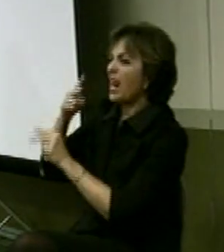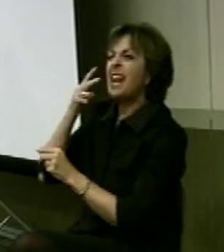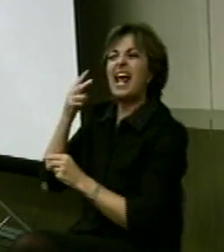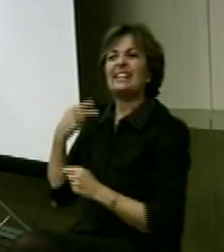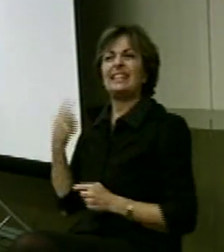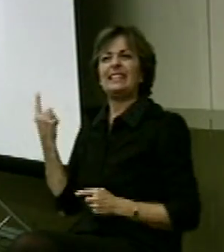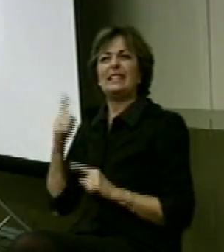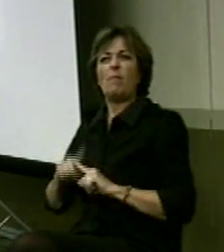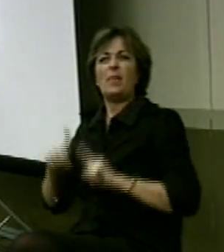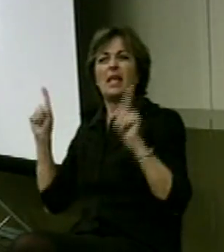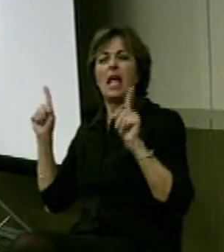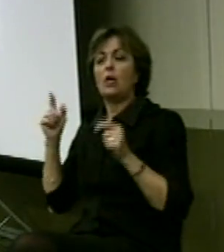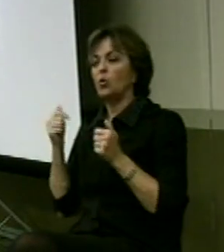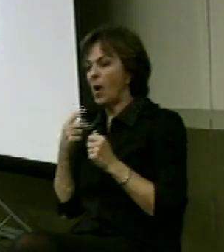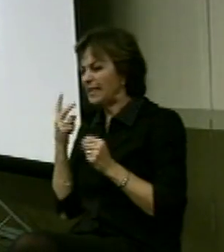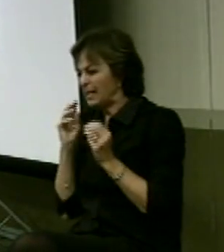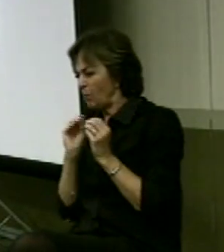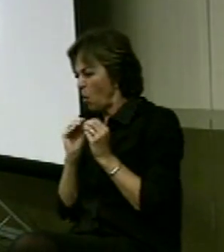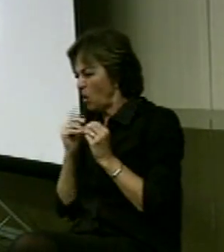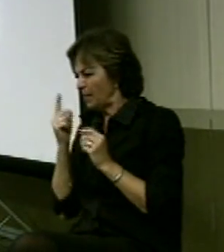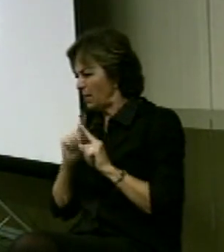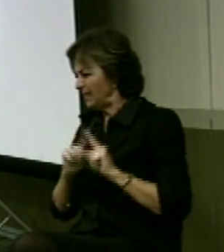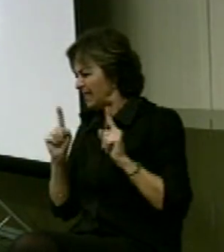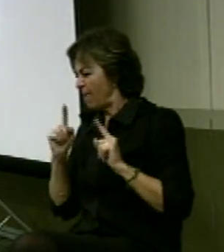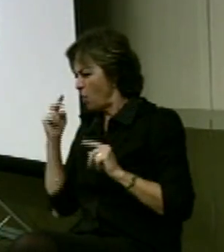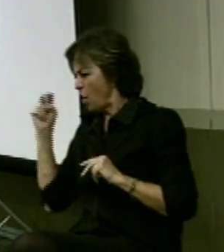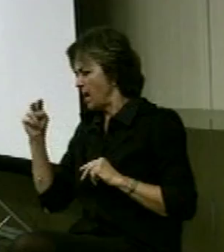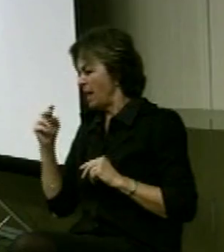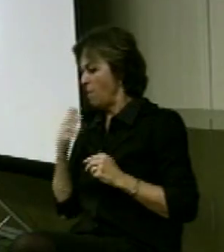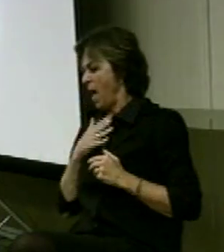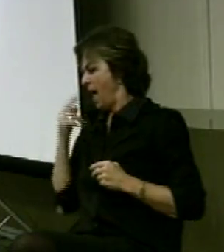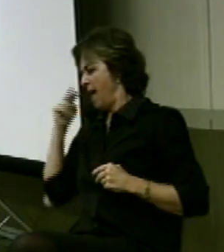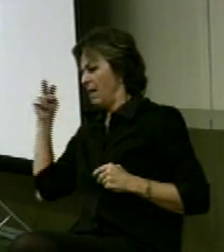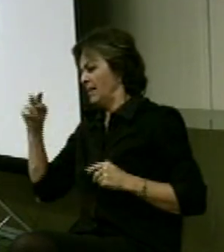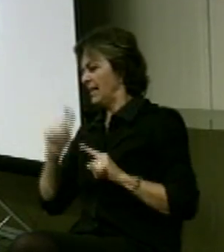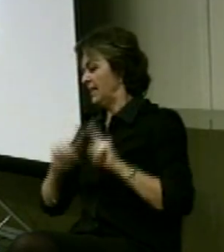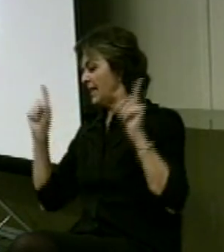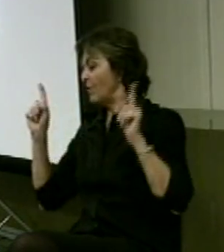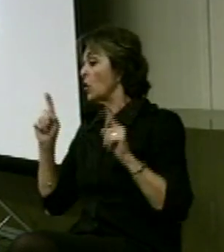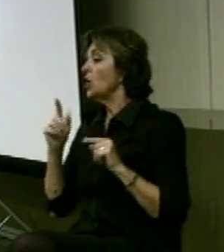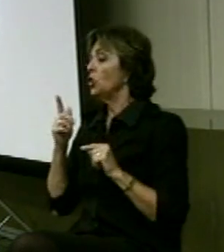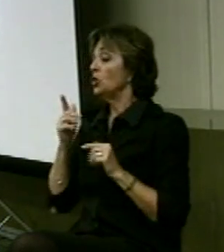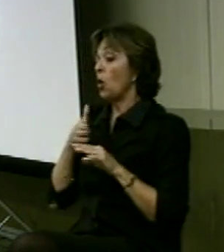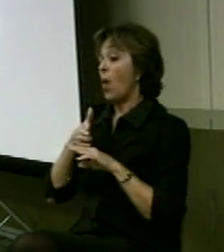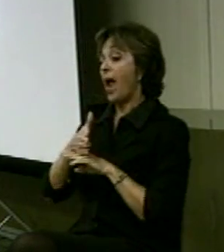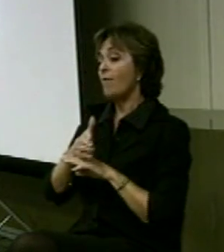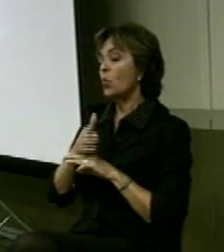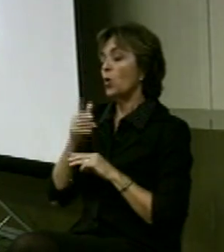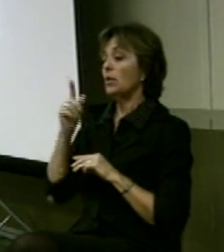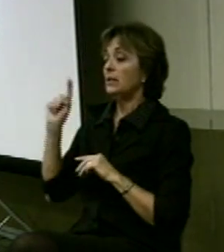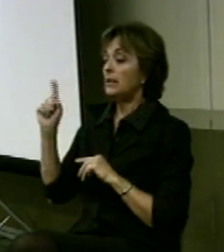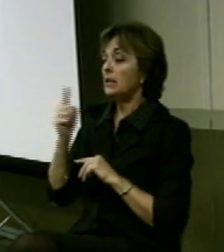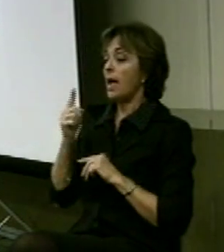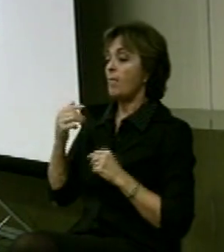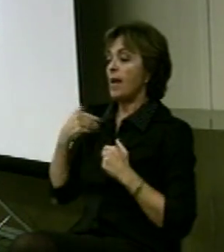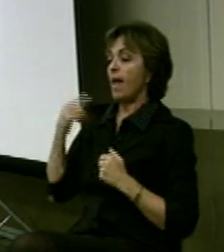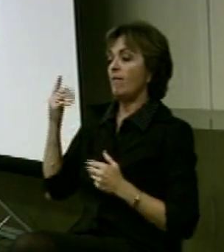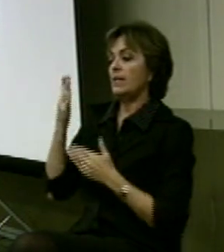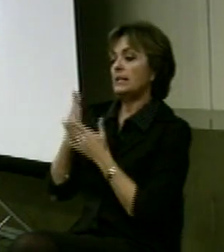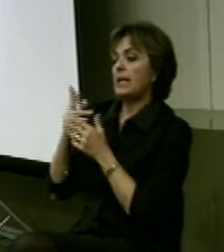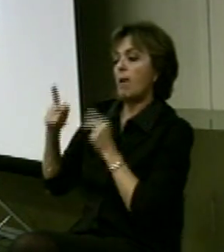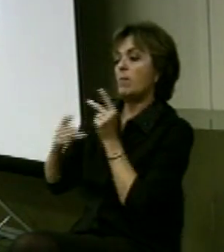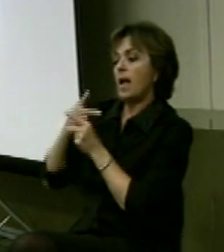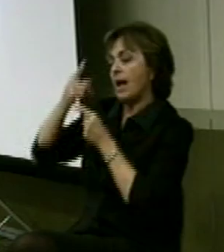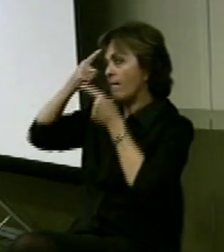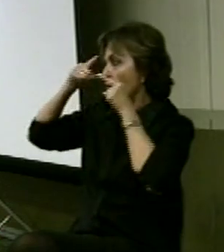kid and I start seeing something else, or I start seeing more or something differently, some way that I look at it. And so just afterwards to come in and